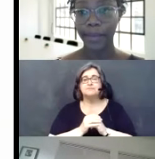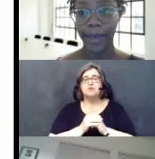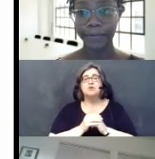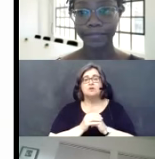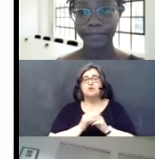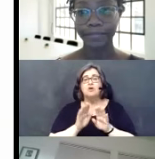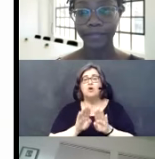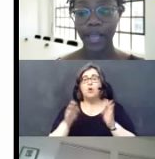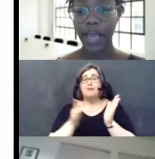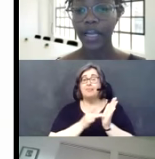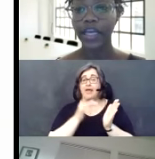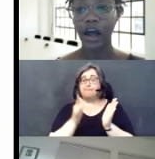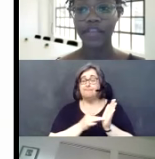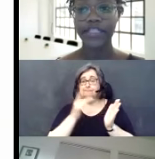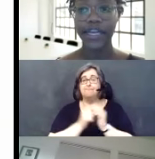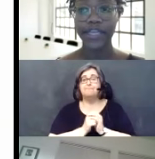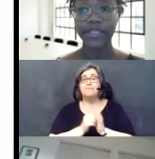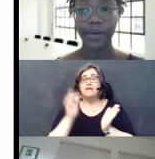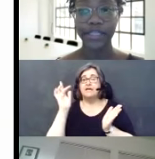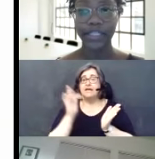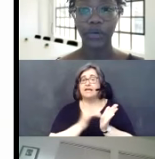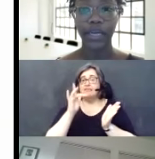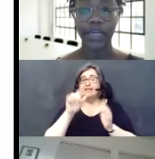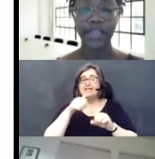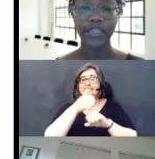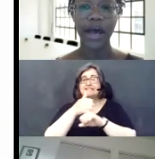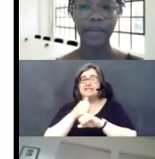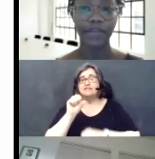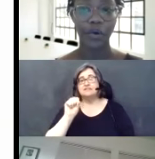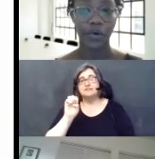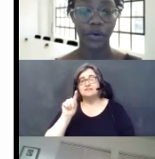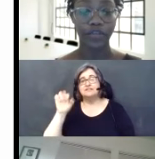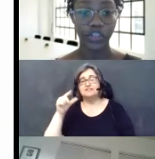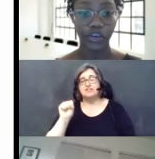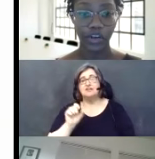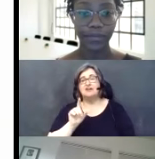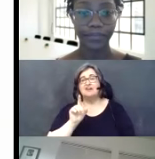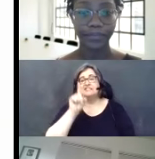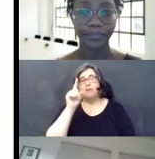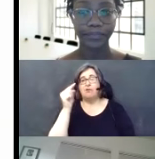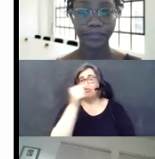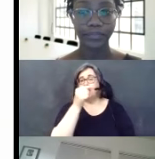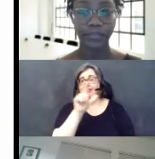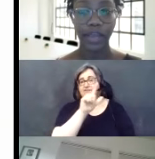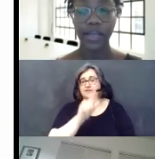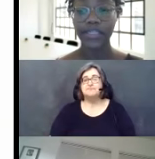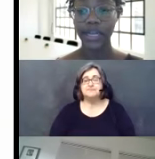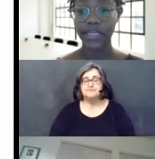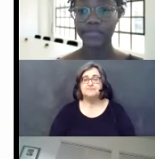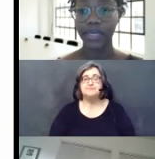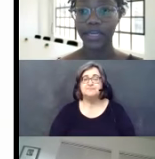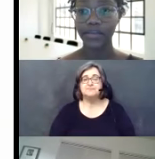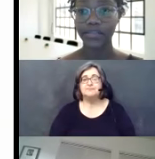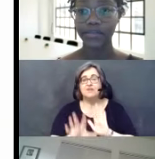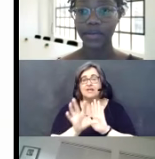or iPad. Click on the settings button located at the top left corner of the screen.